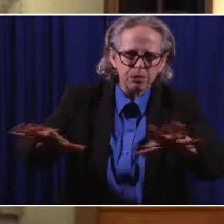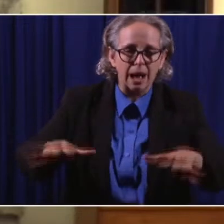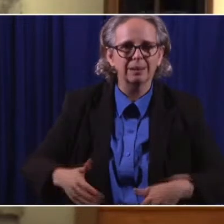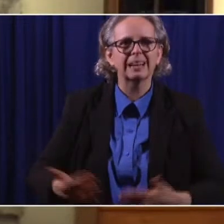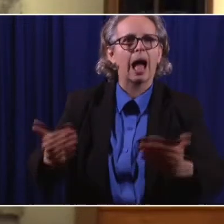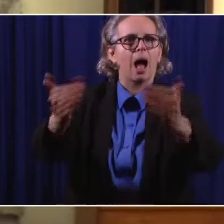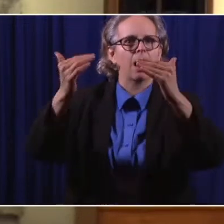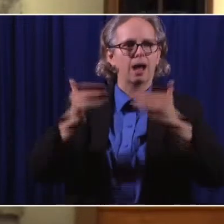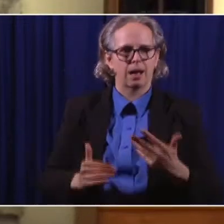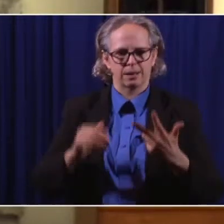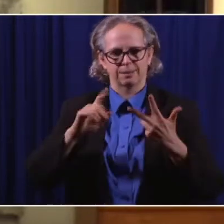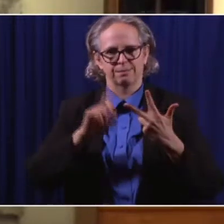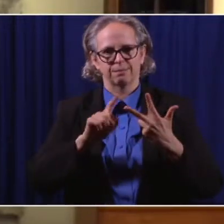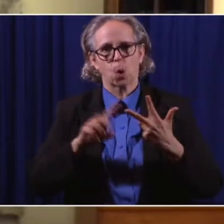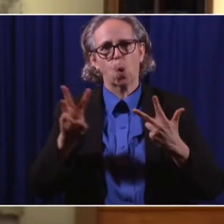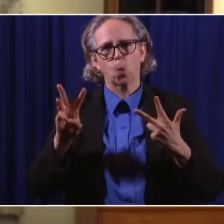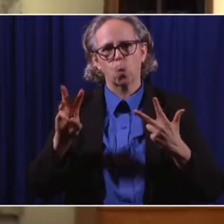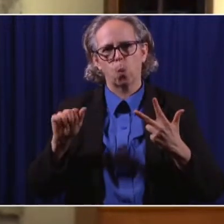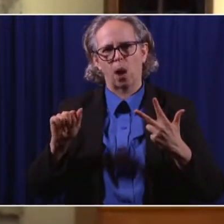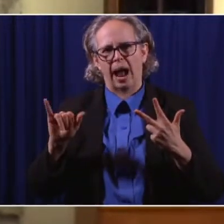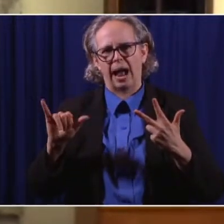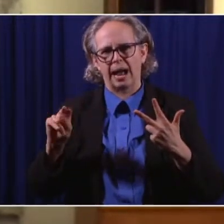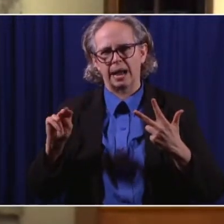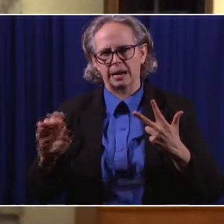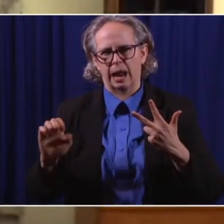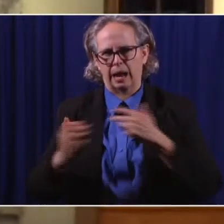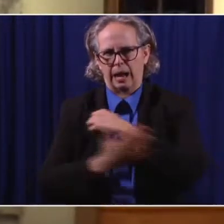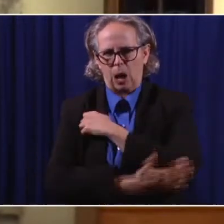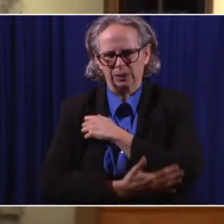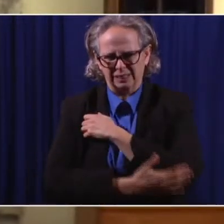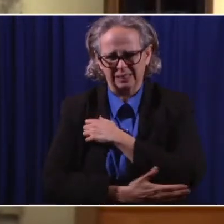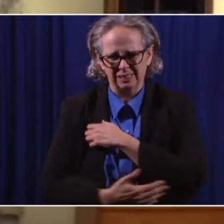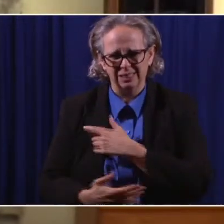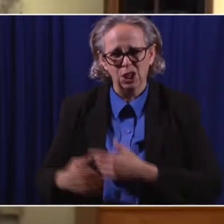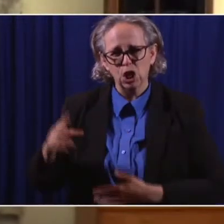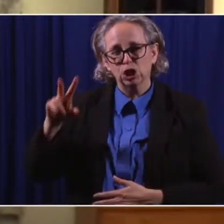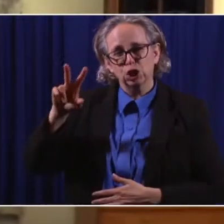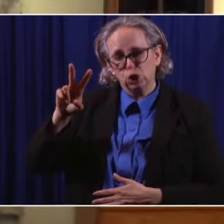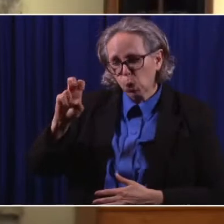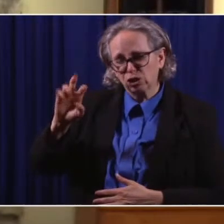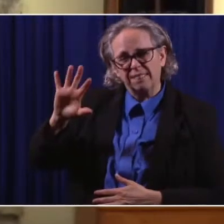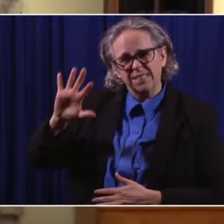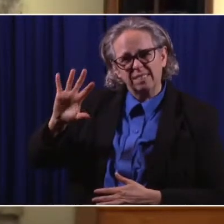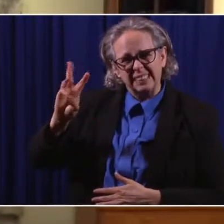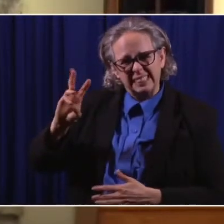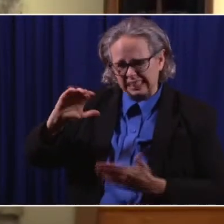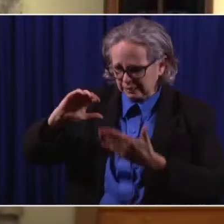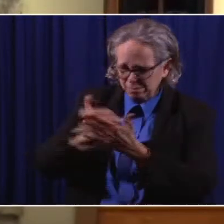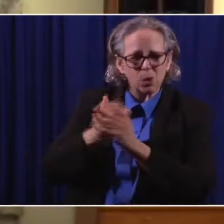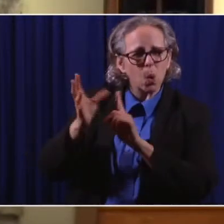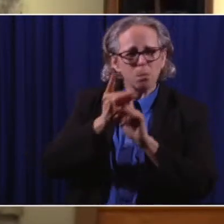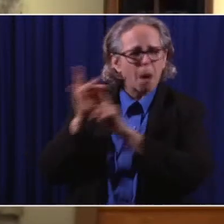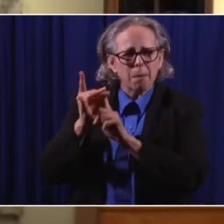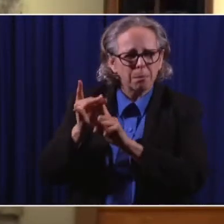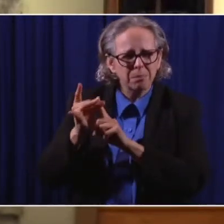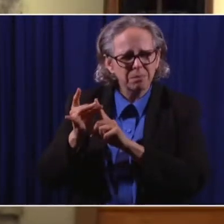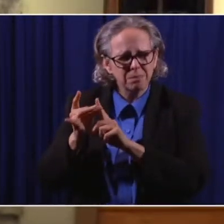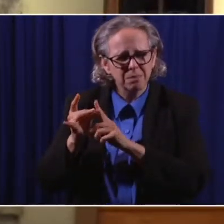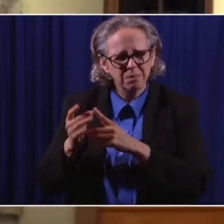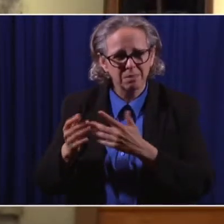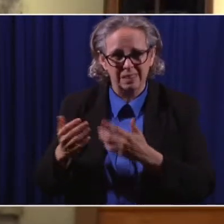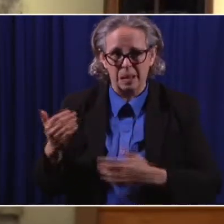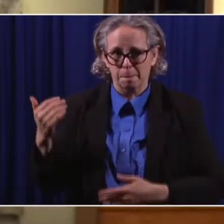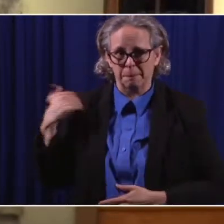high level of cases, 256 cases per 100,000. They returned to red this week. They were last red the week of